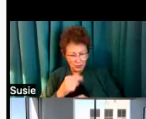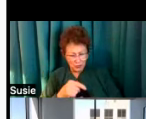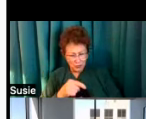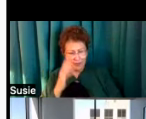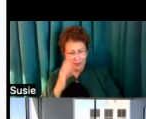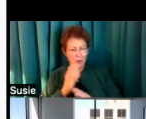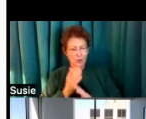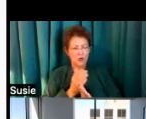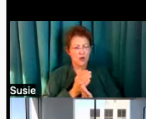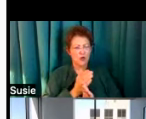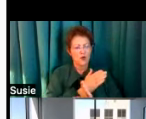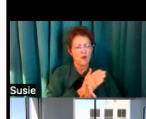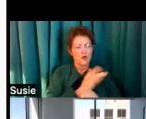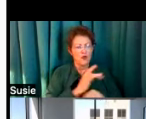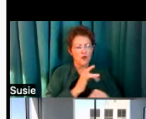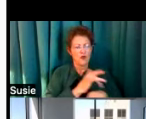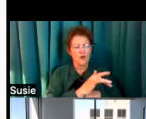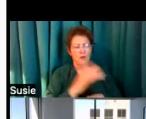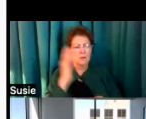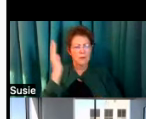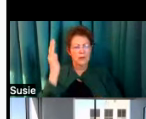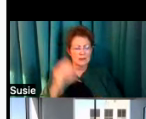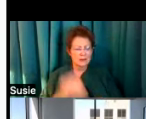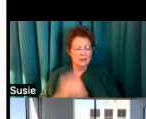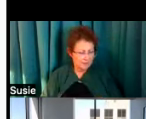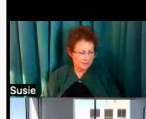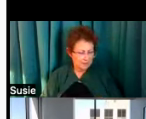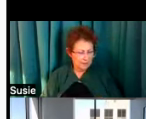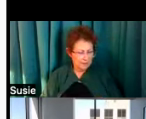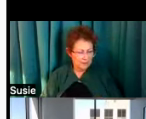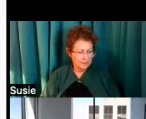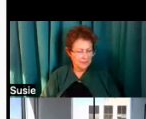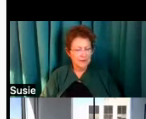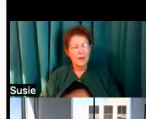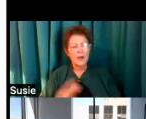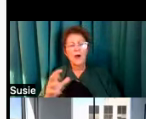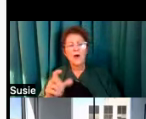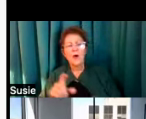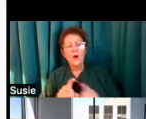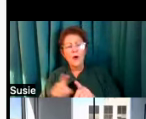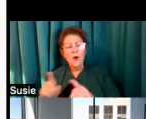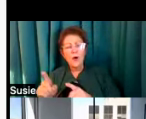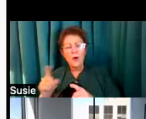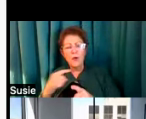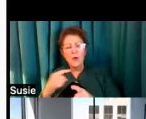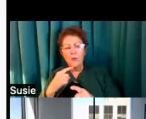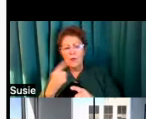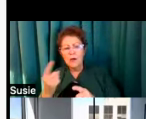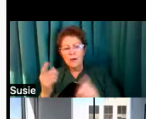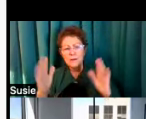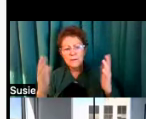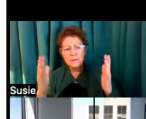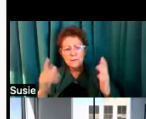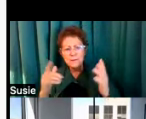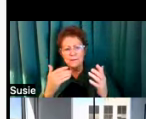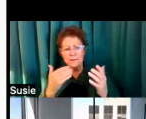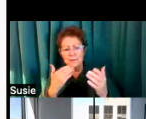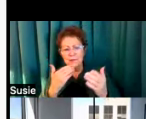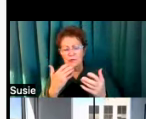the presentation. Maybe we could try a separate one. I also want to give a shout out